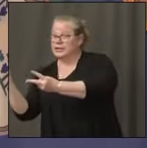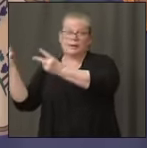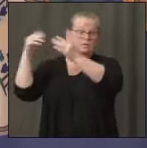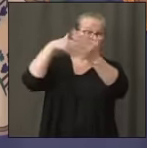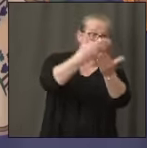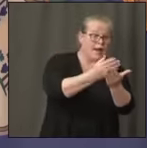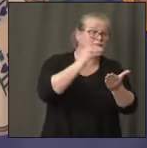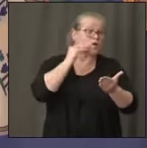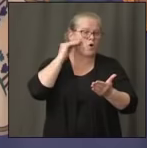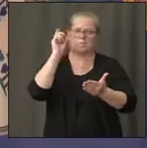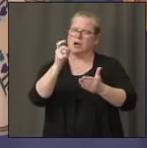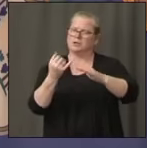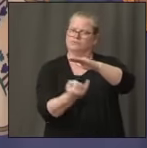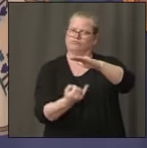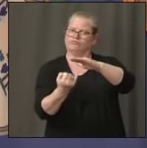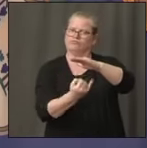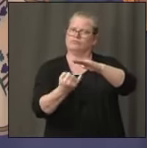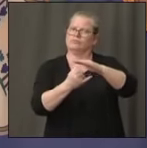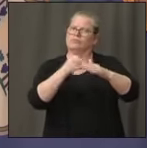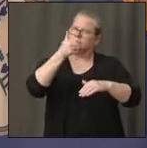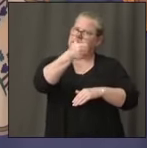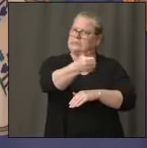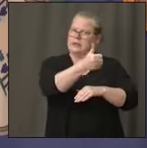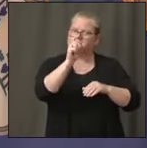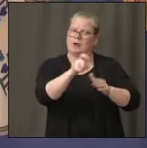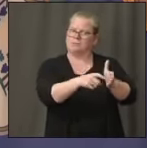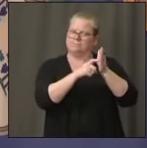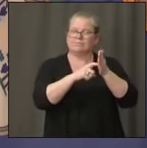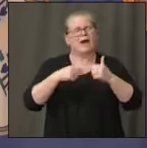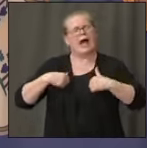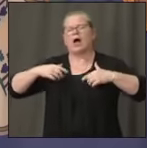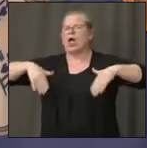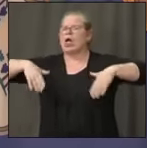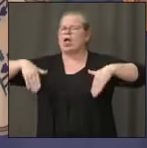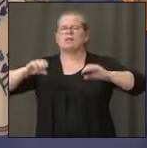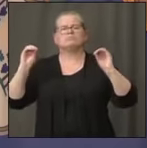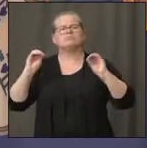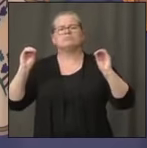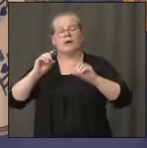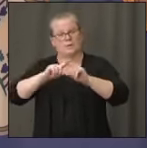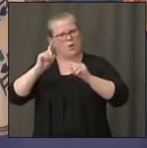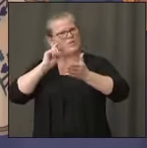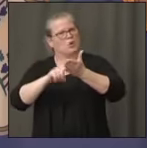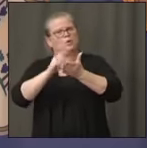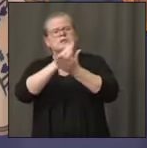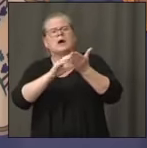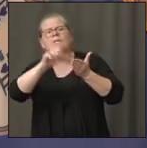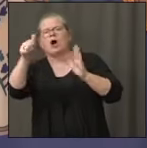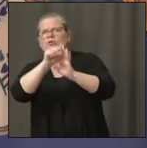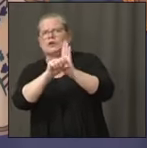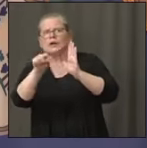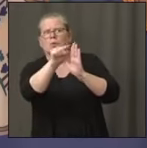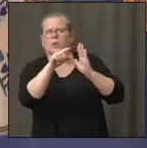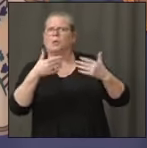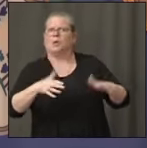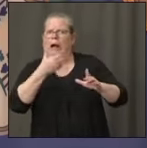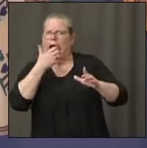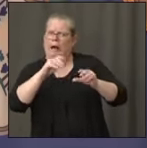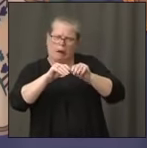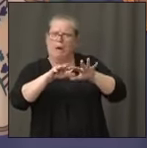hot zones. Some of them have a 20 percent infection rate. So we are going to pay special attention to it, but not yet in terms of any mandatory